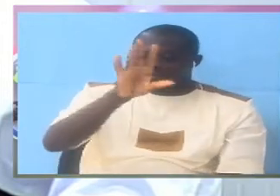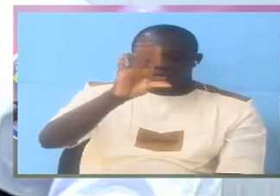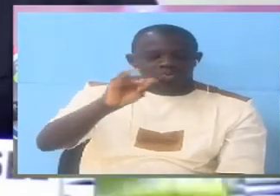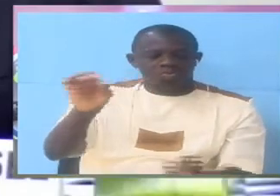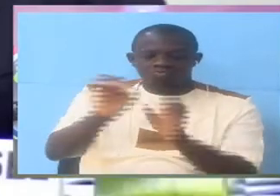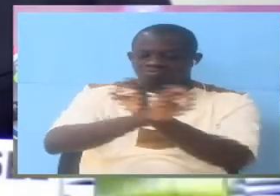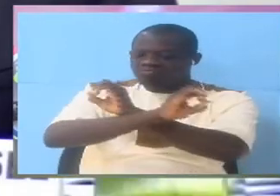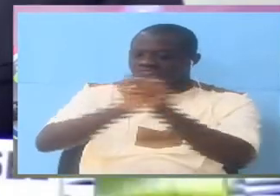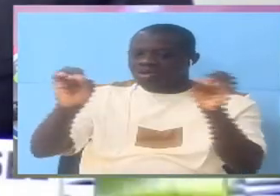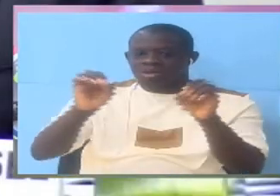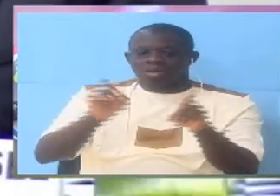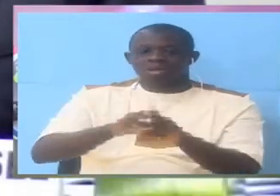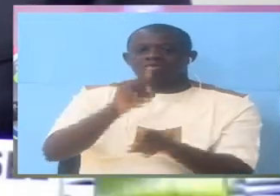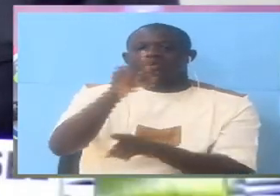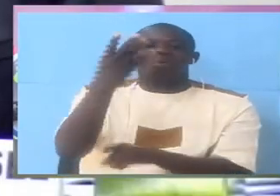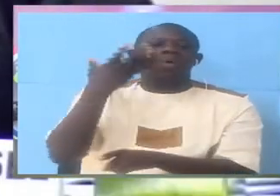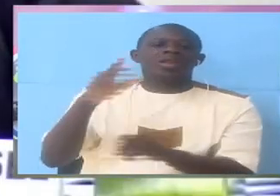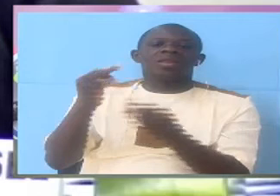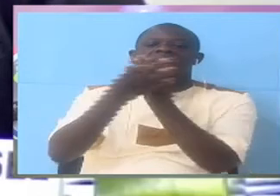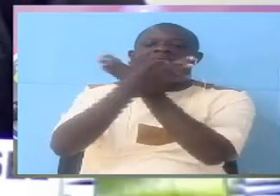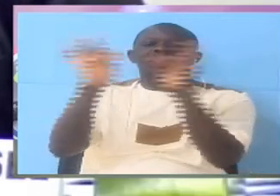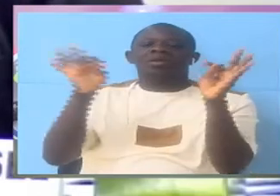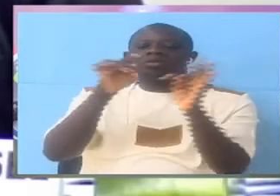nothing. When were you released? I